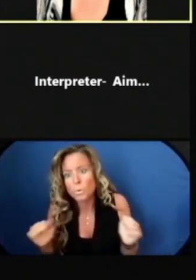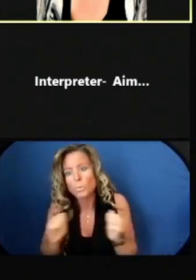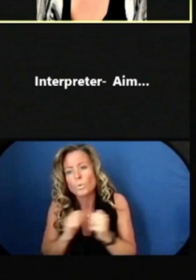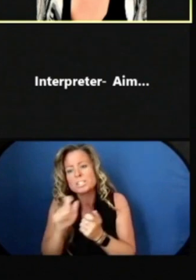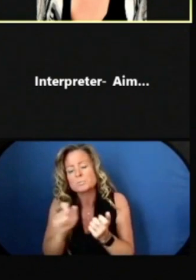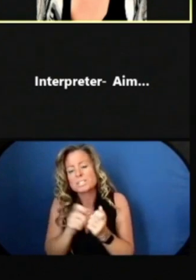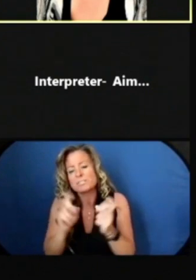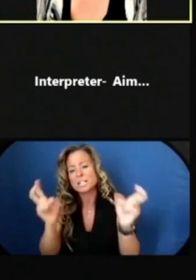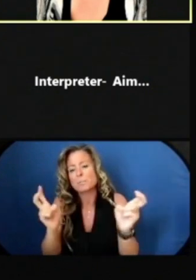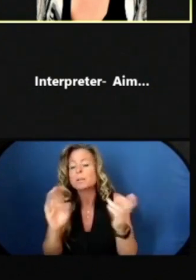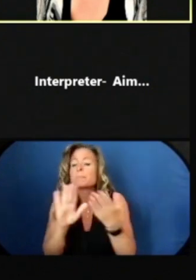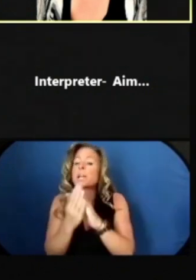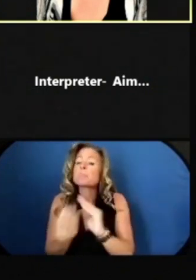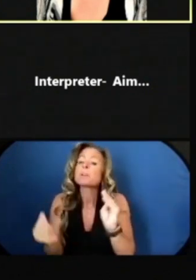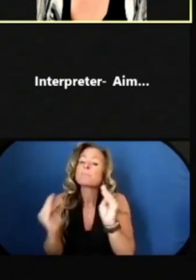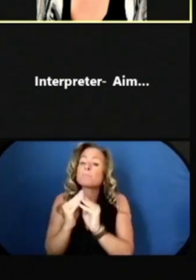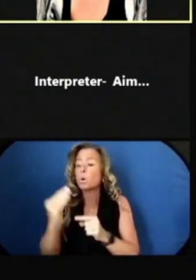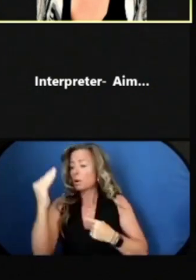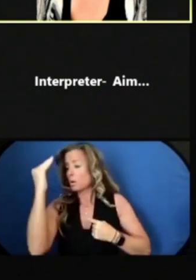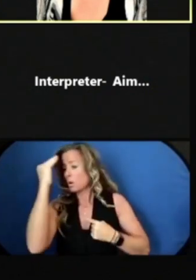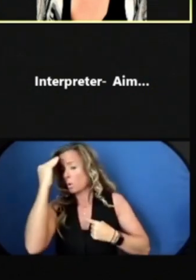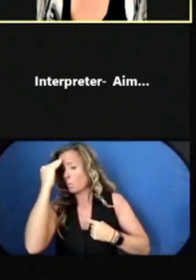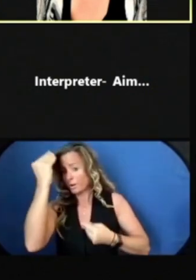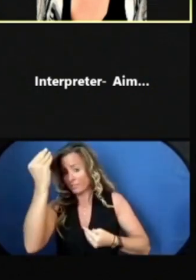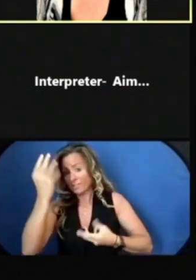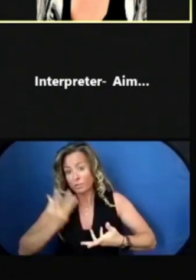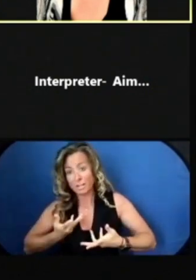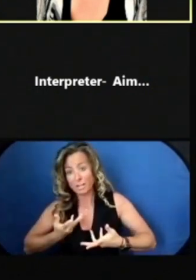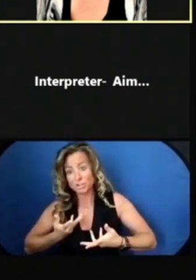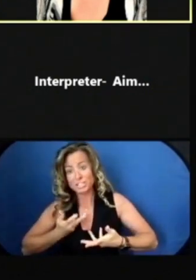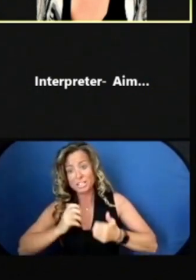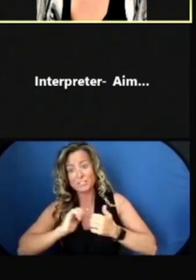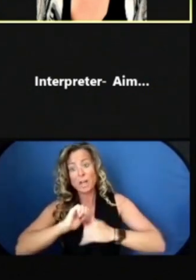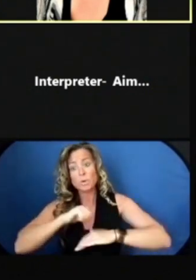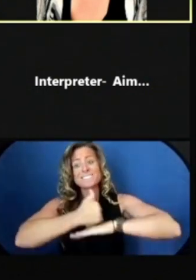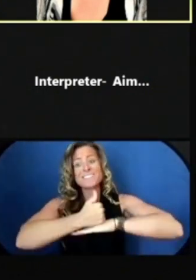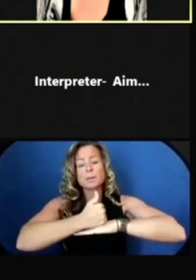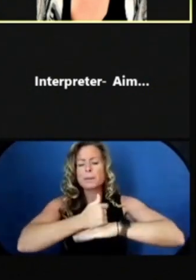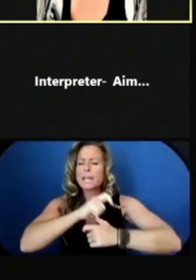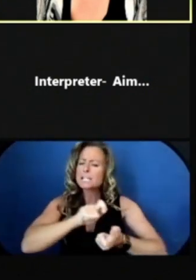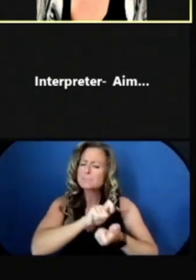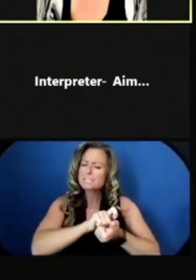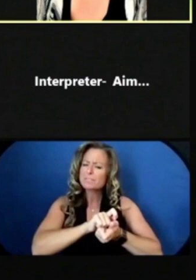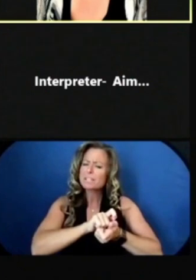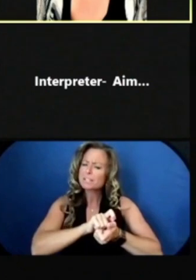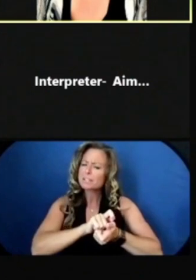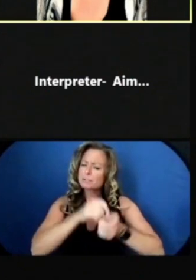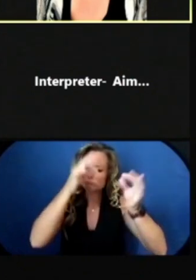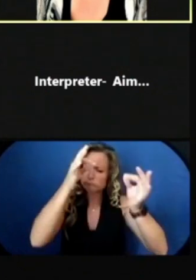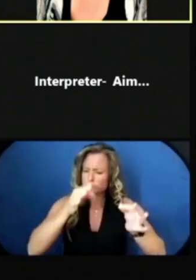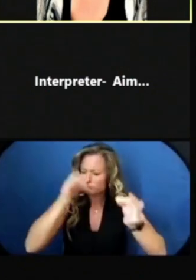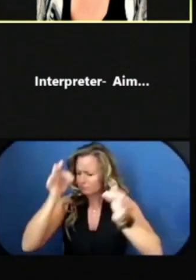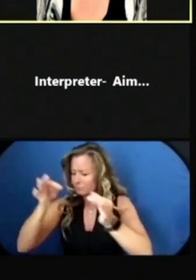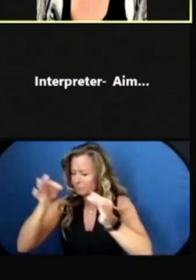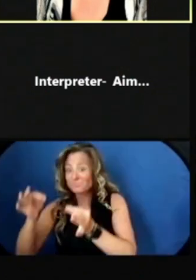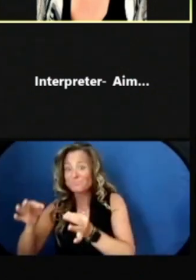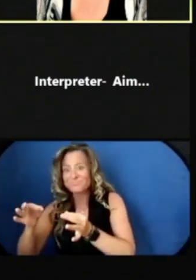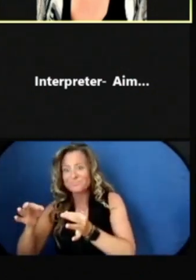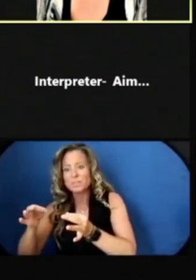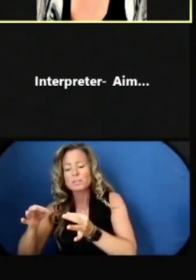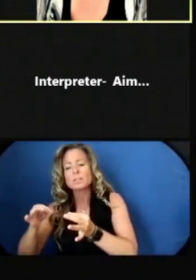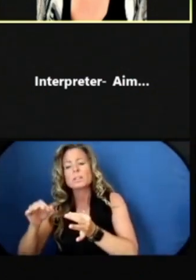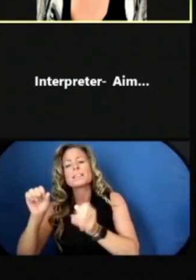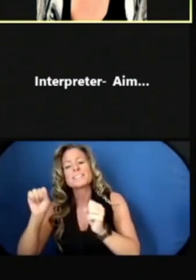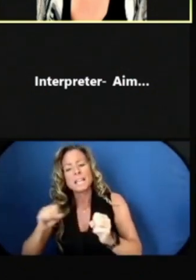little more mindful of the way the information is framed and how certain judgments may threaten a particular worldview, we can